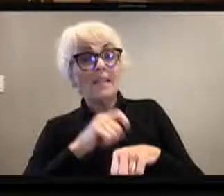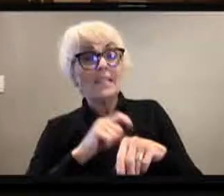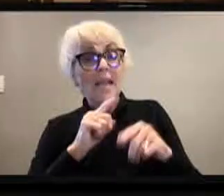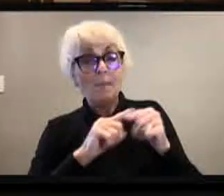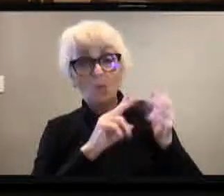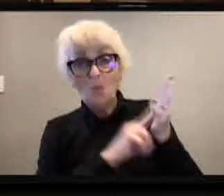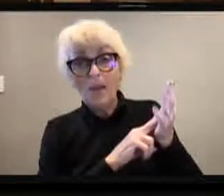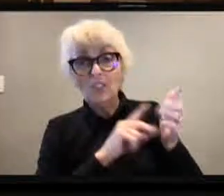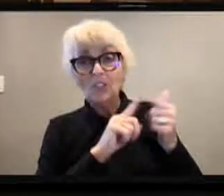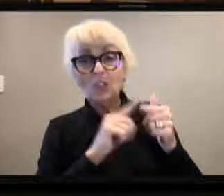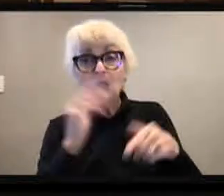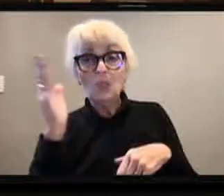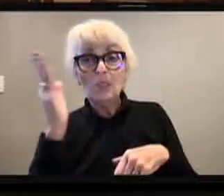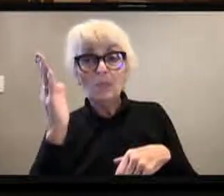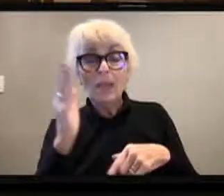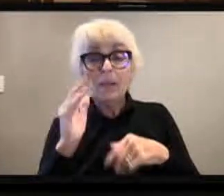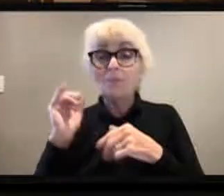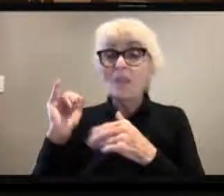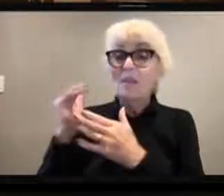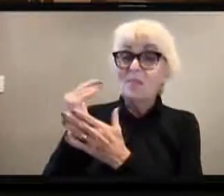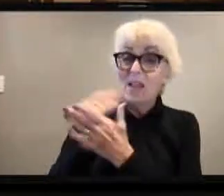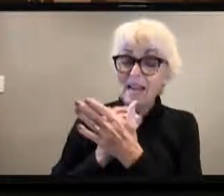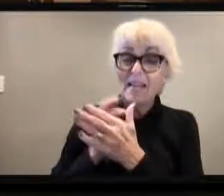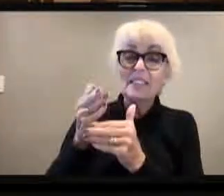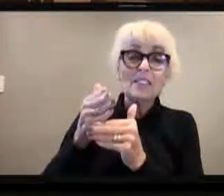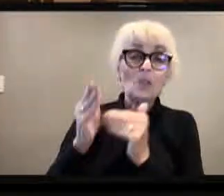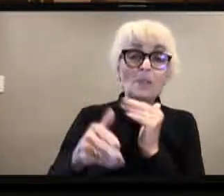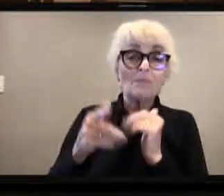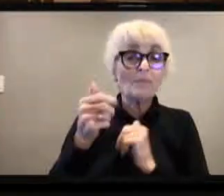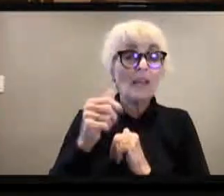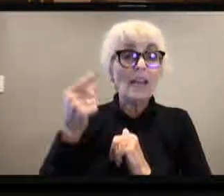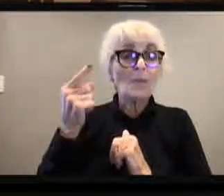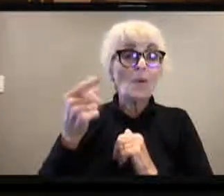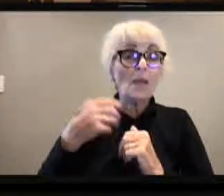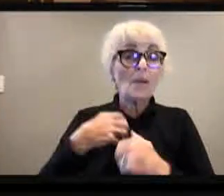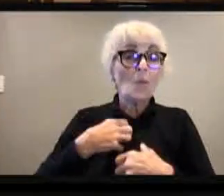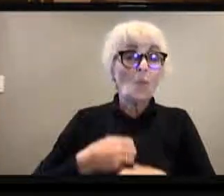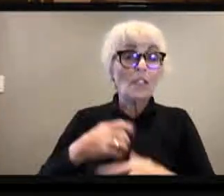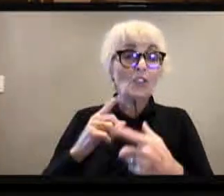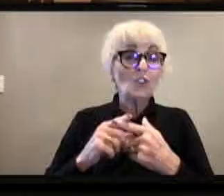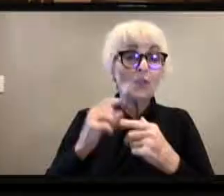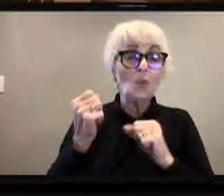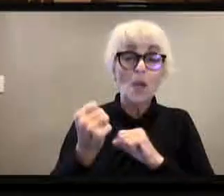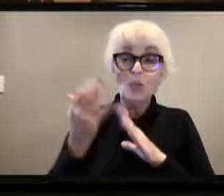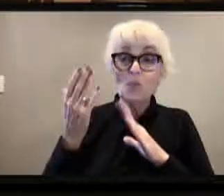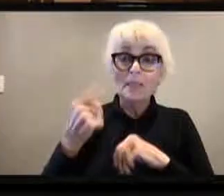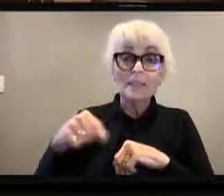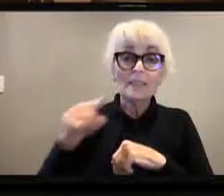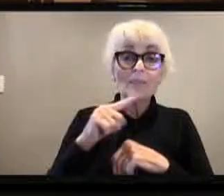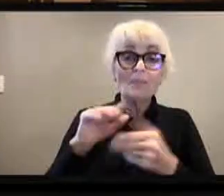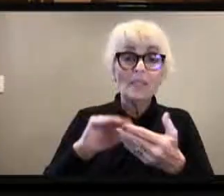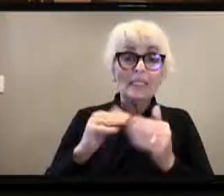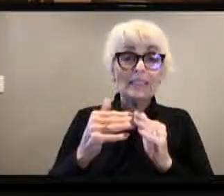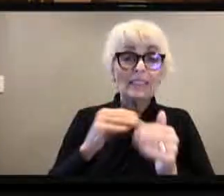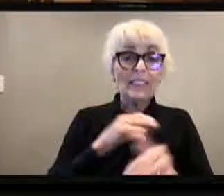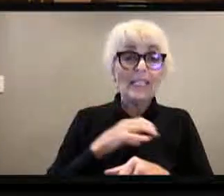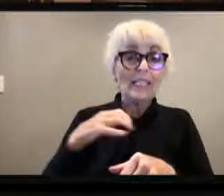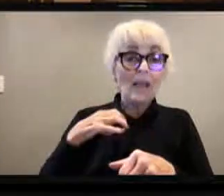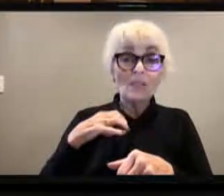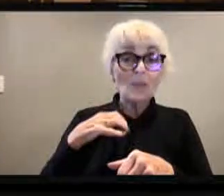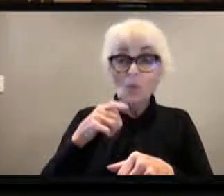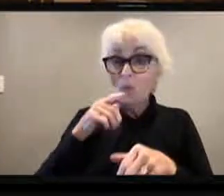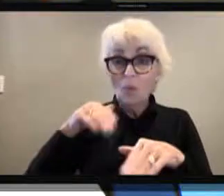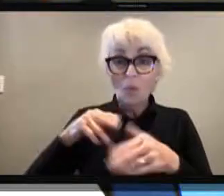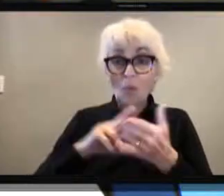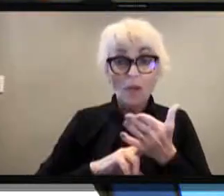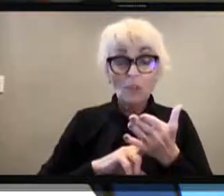We've exhausted the list of registered speakers. Is there anyone here wishing to address City Council that's not registered? No?